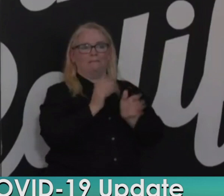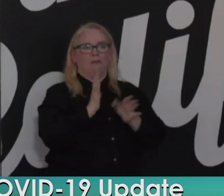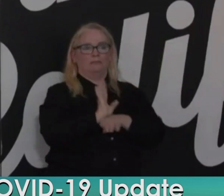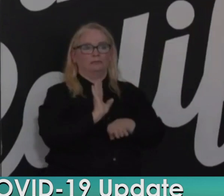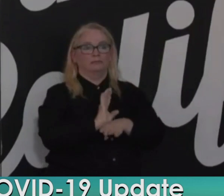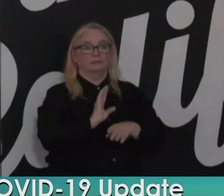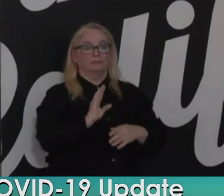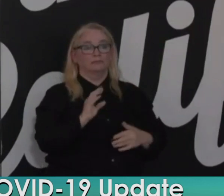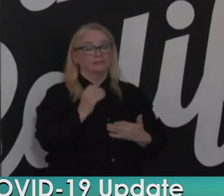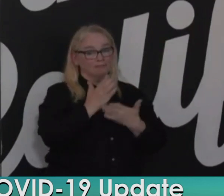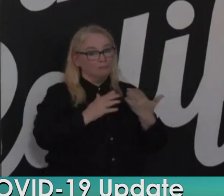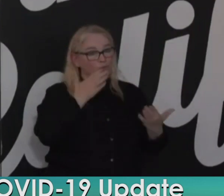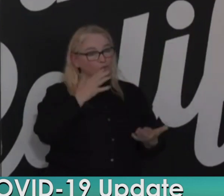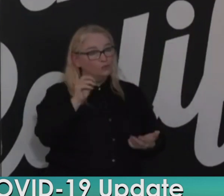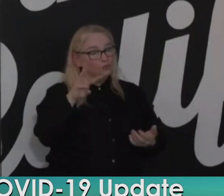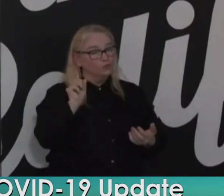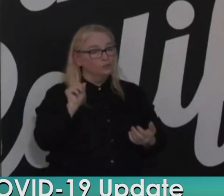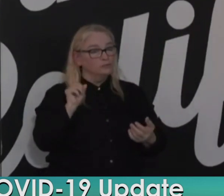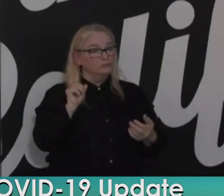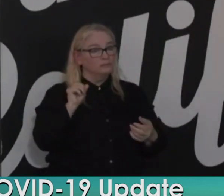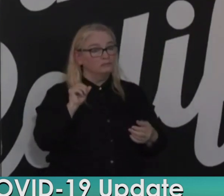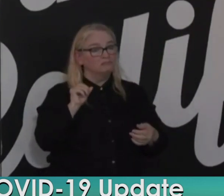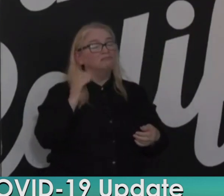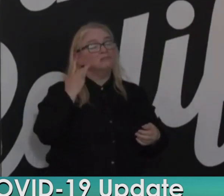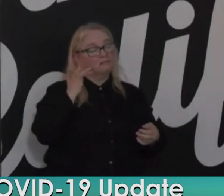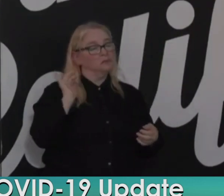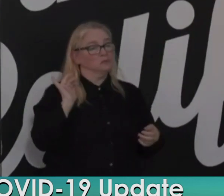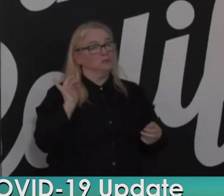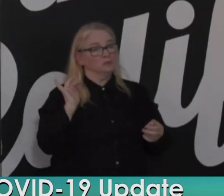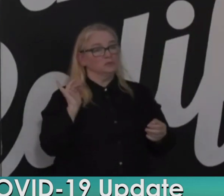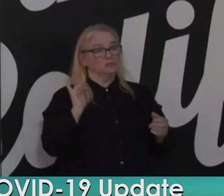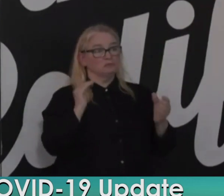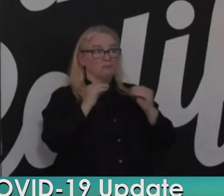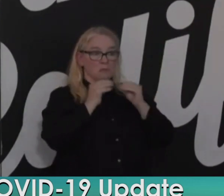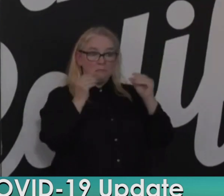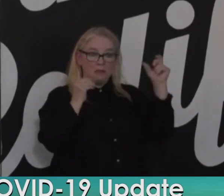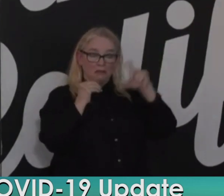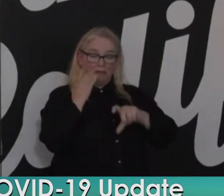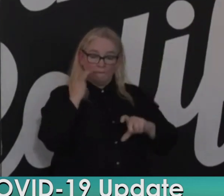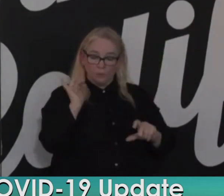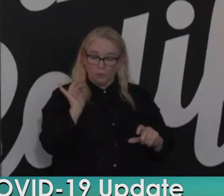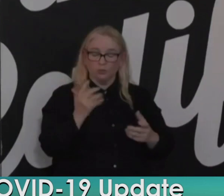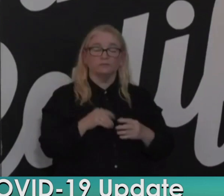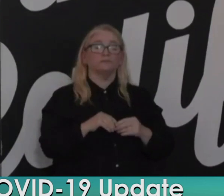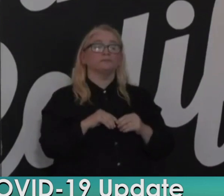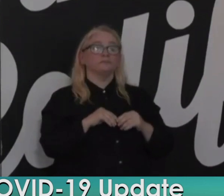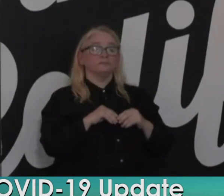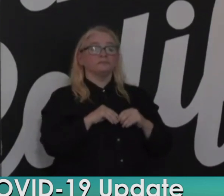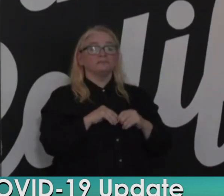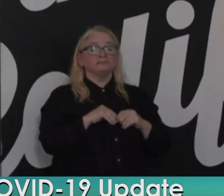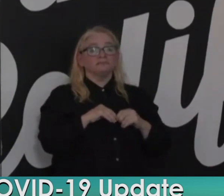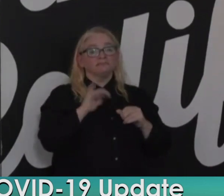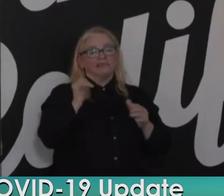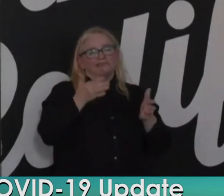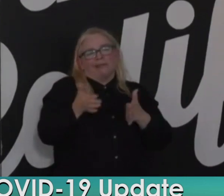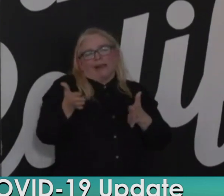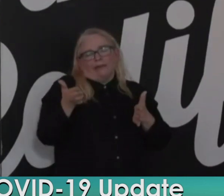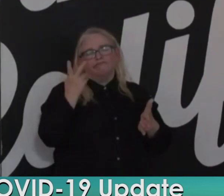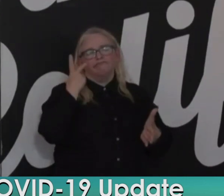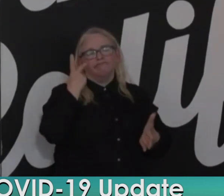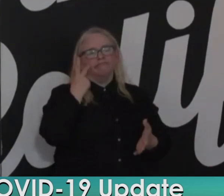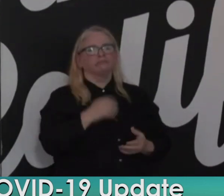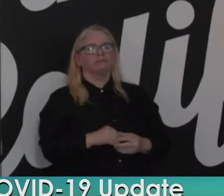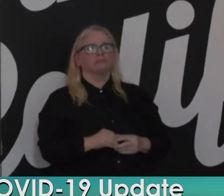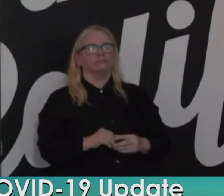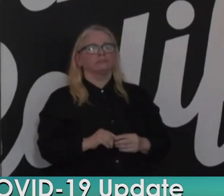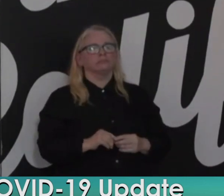California punching above its weight on this second iteration of that plan. I also want to give you an update